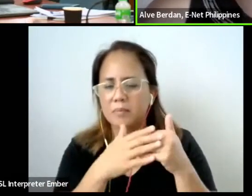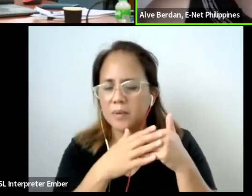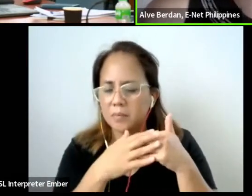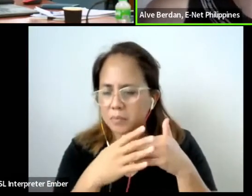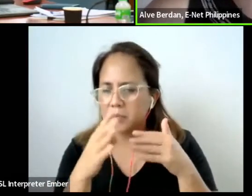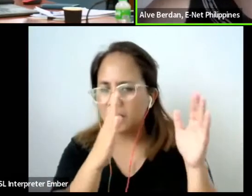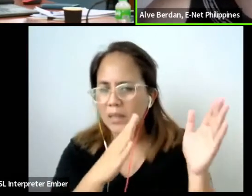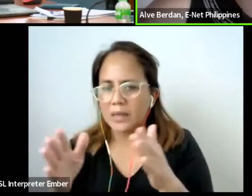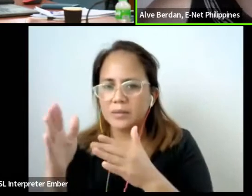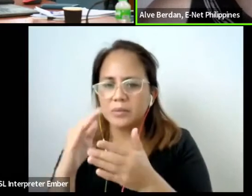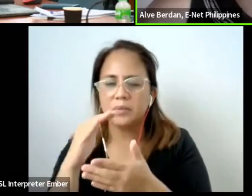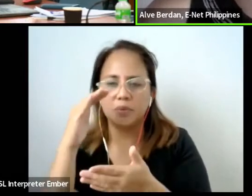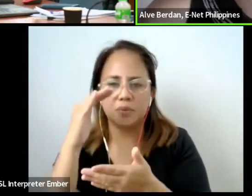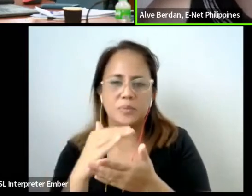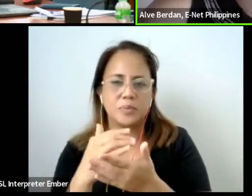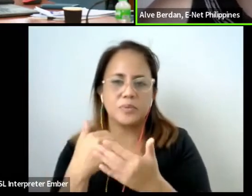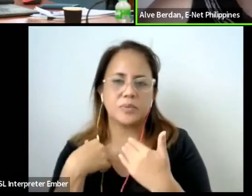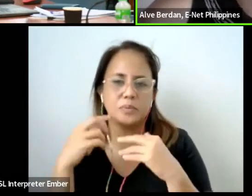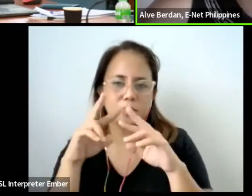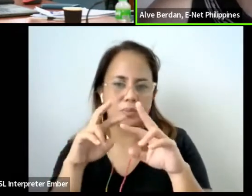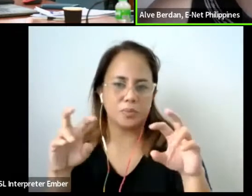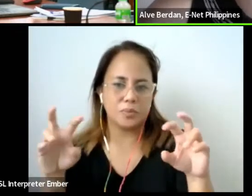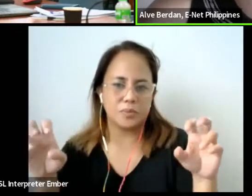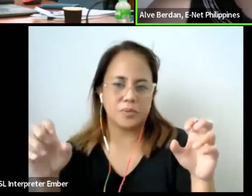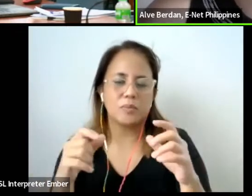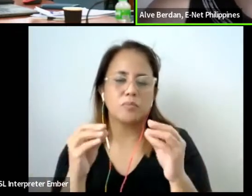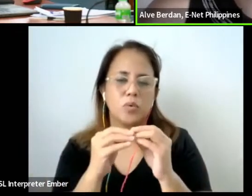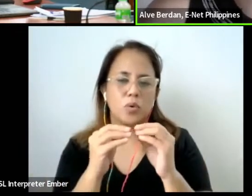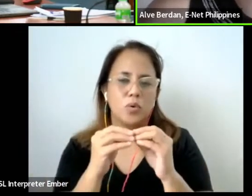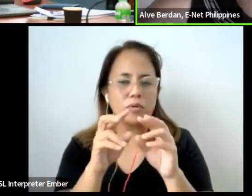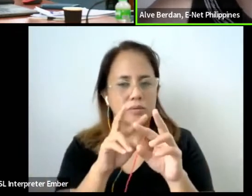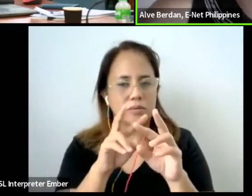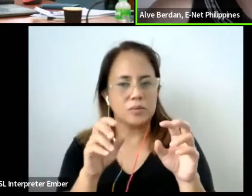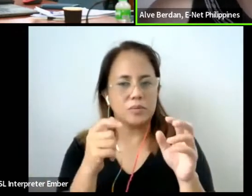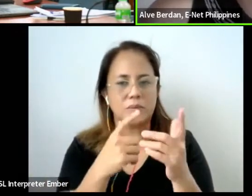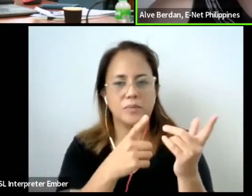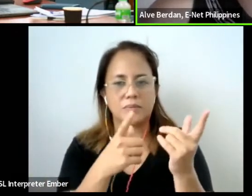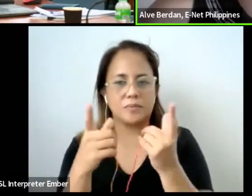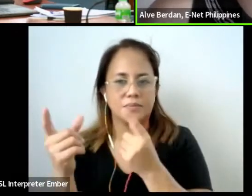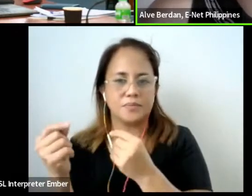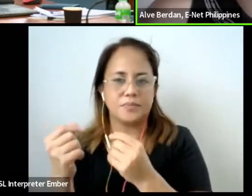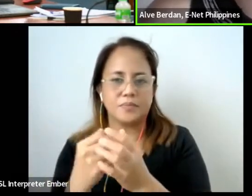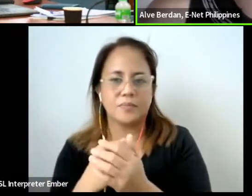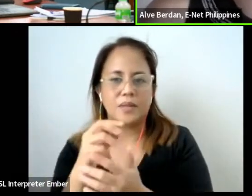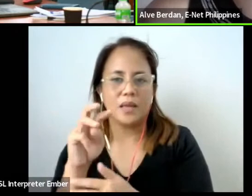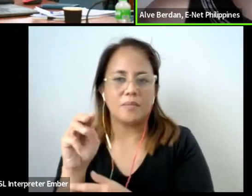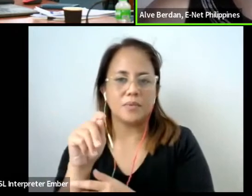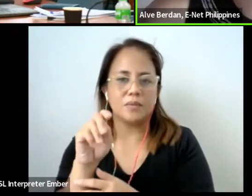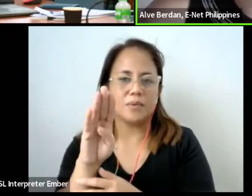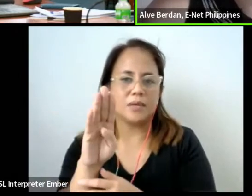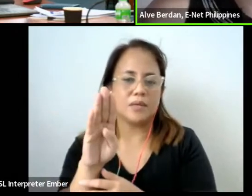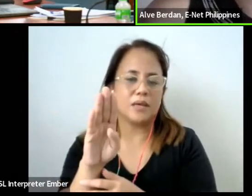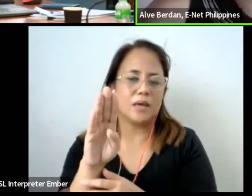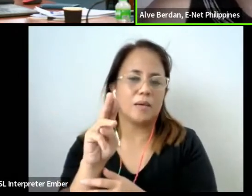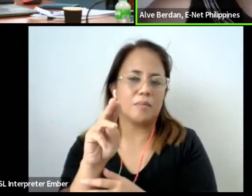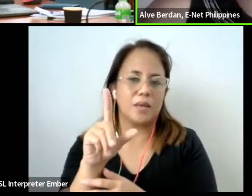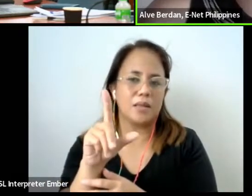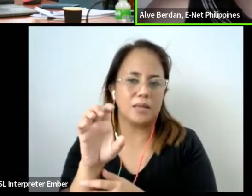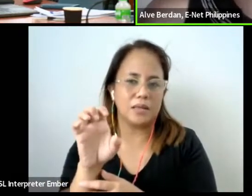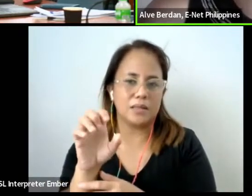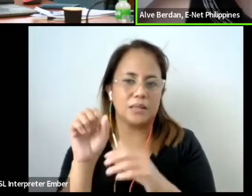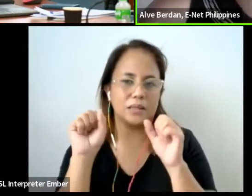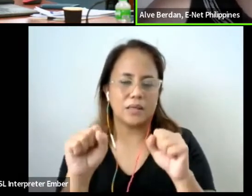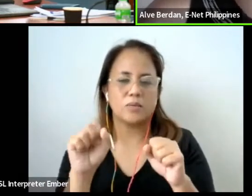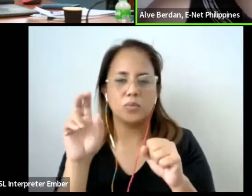3, maximize existing researches and conduct further study on the implementation of MTB-MLE that can